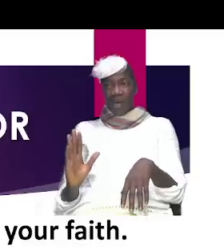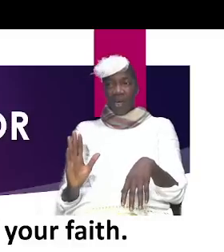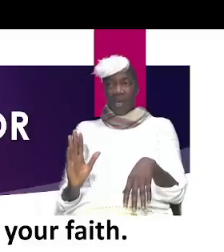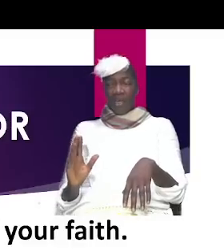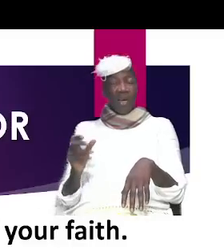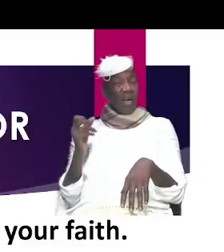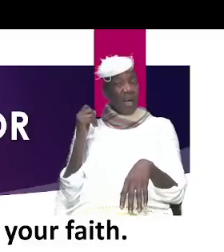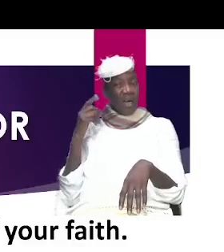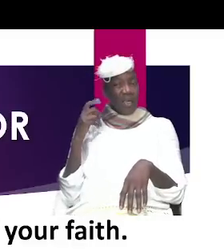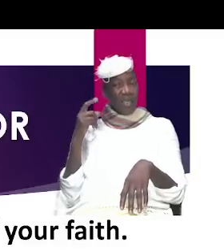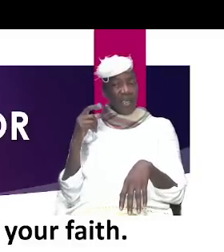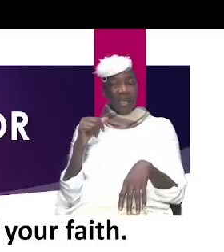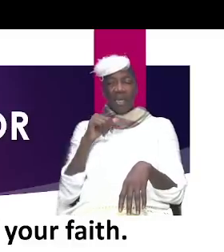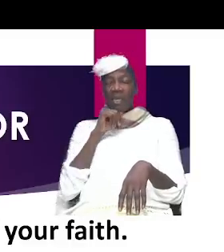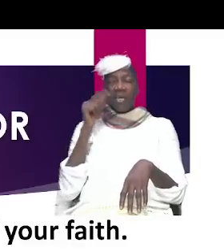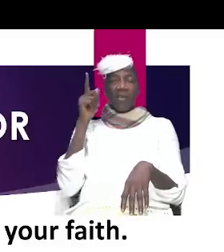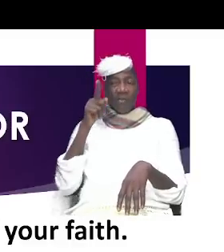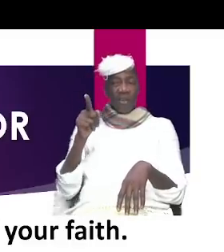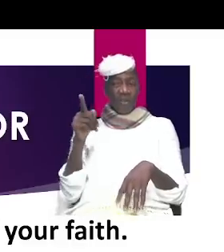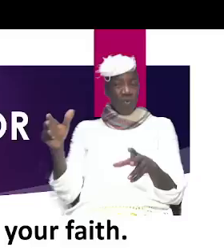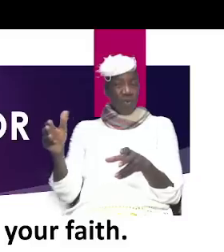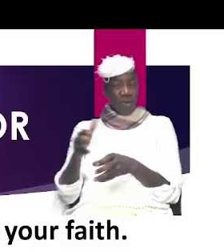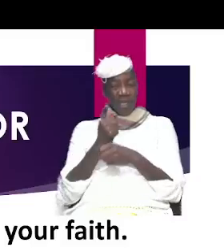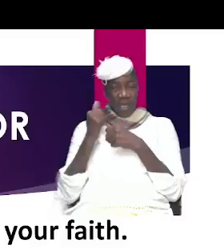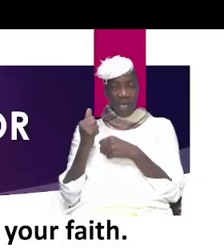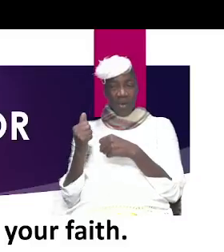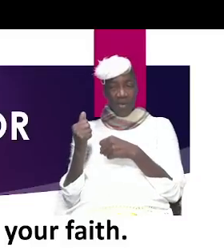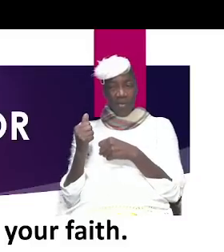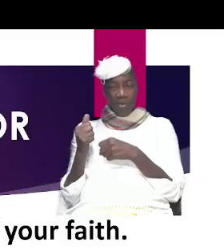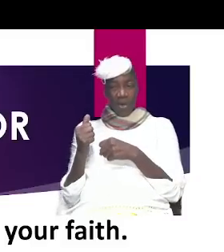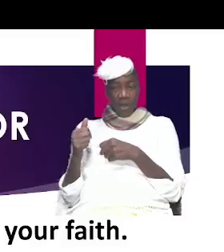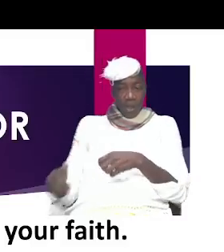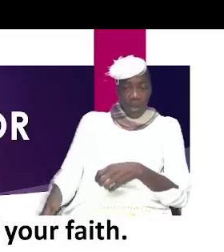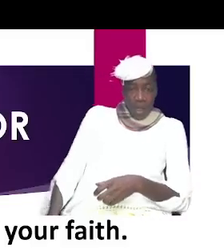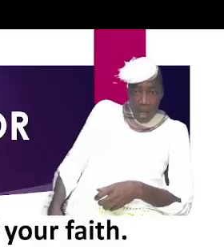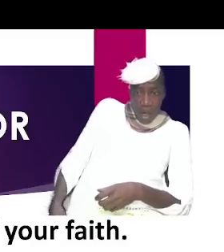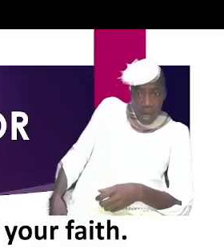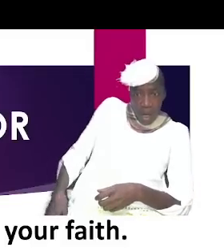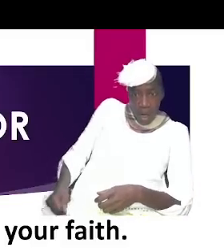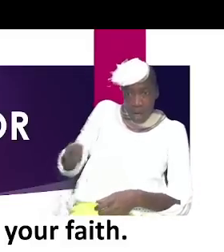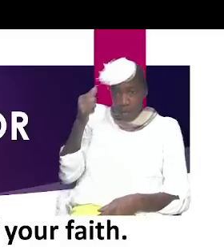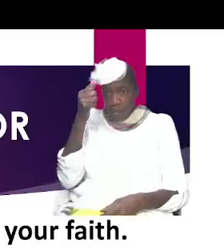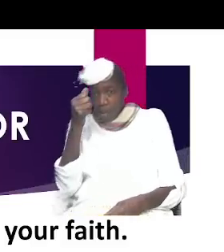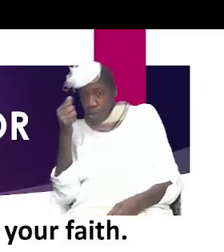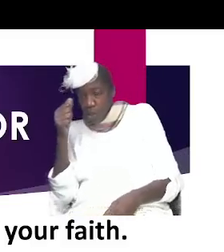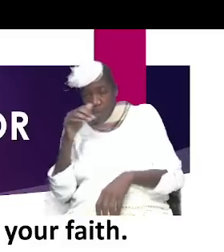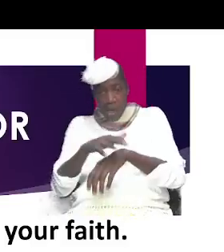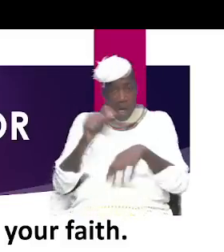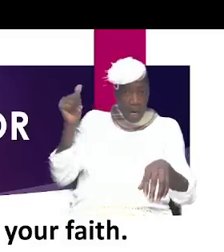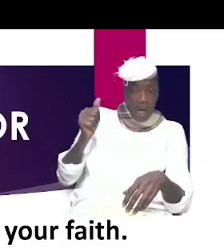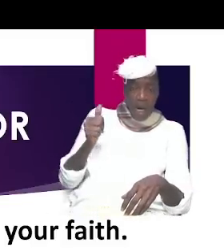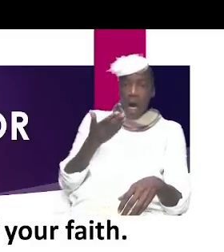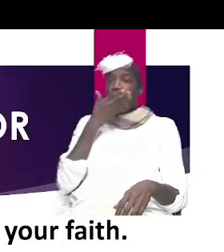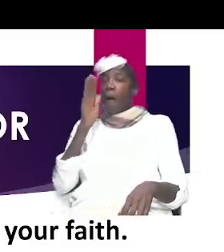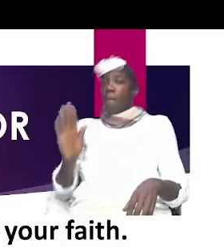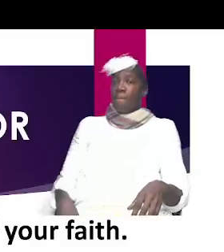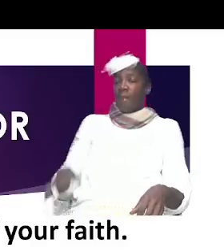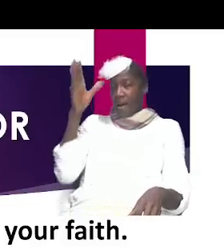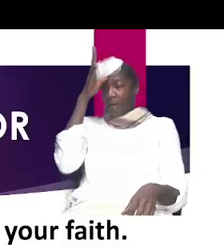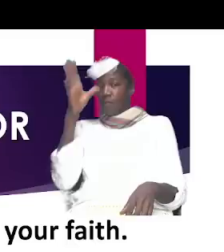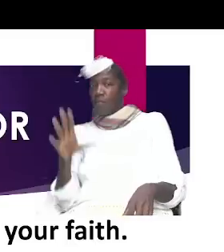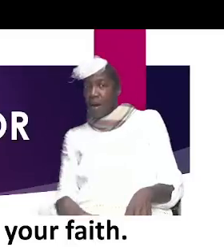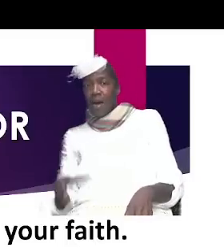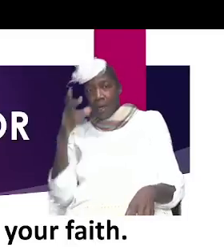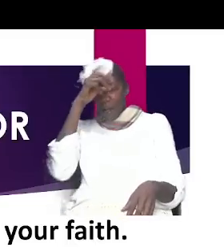Understand, it is not for you to take up a machete and for you to go call your bad man brother